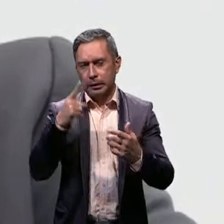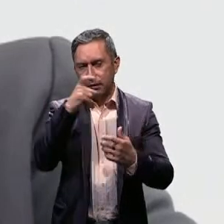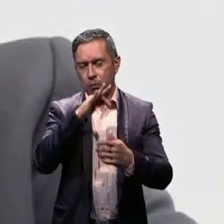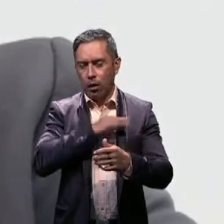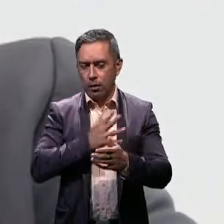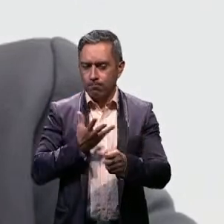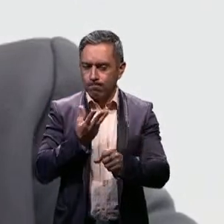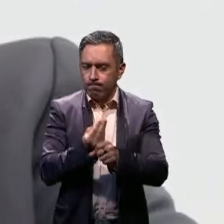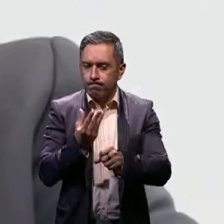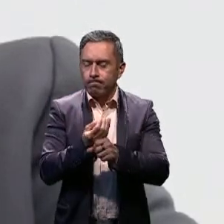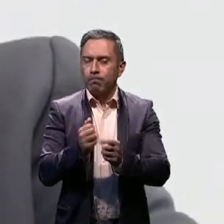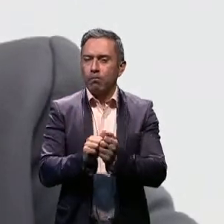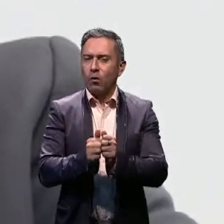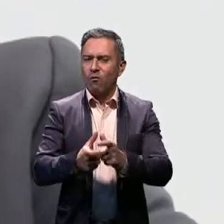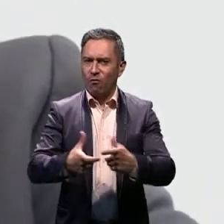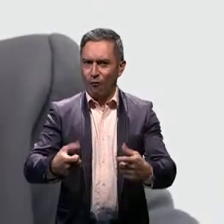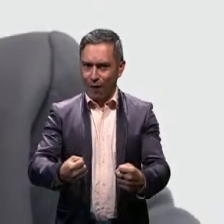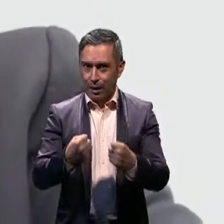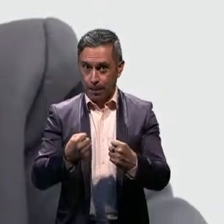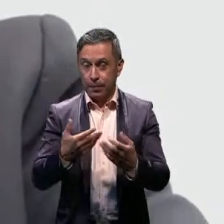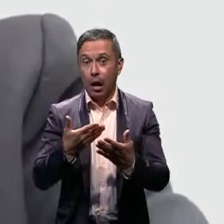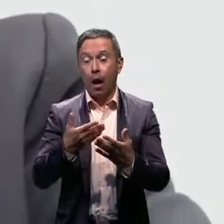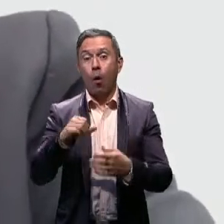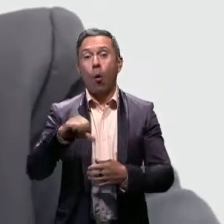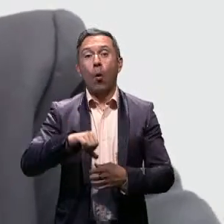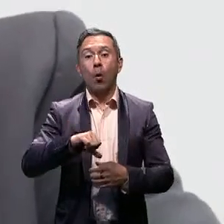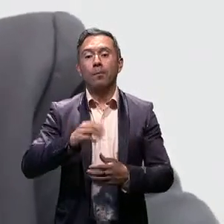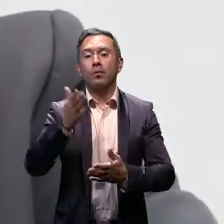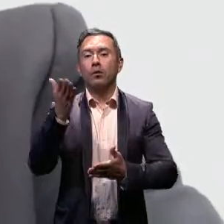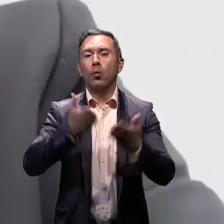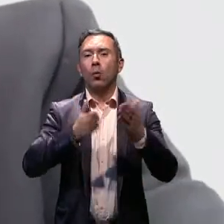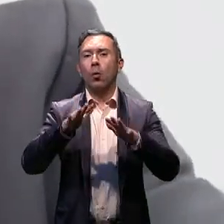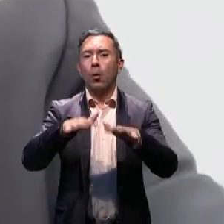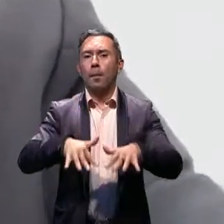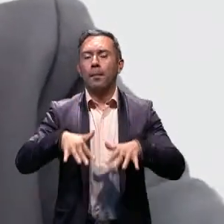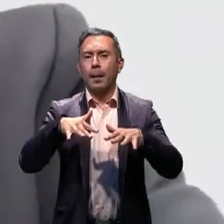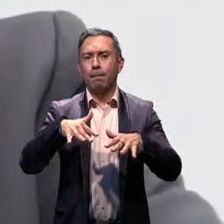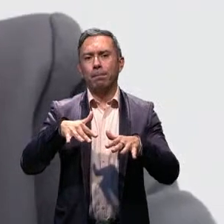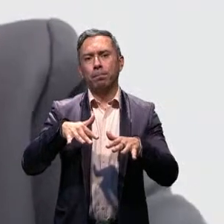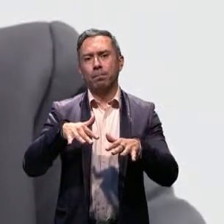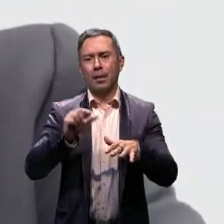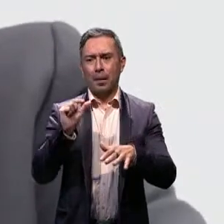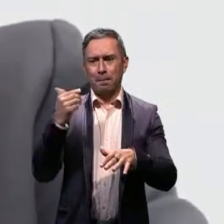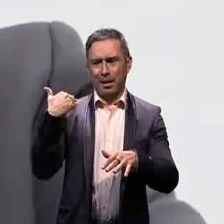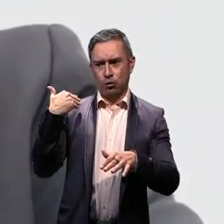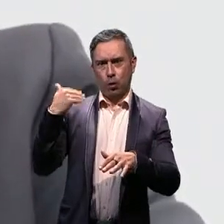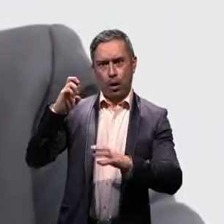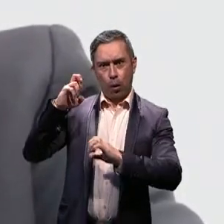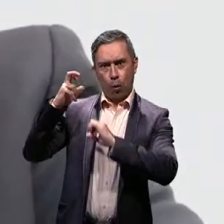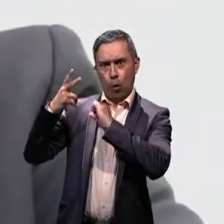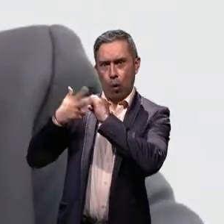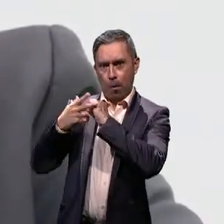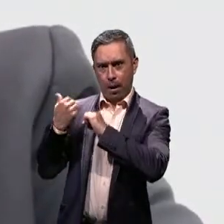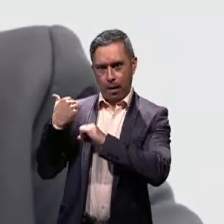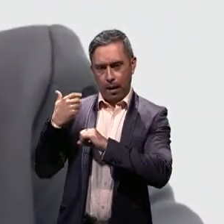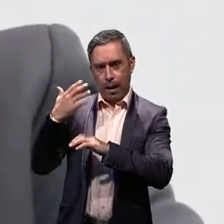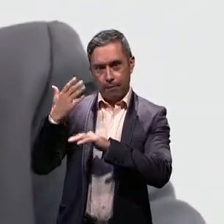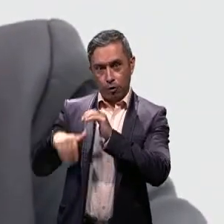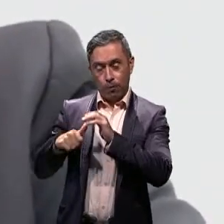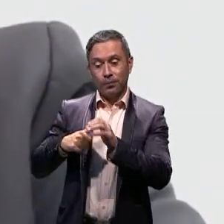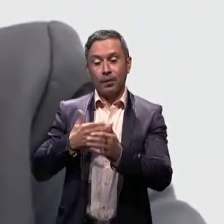We've foro, done una cumbre de la democracia we electoral carried en out Europa. a summit Estamos for the en electoral democracy in América.